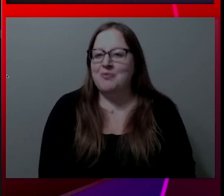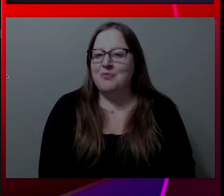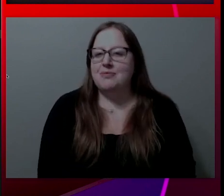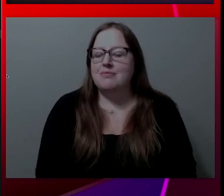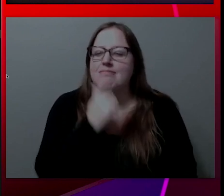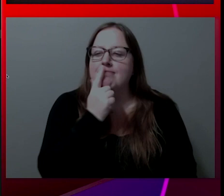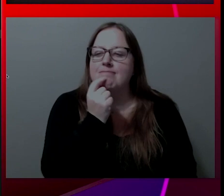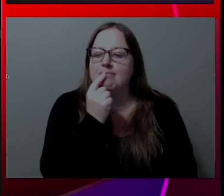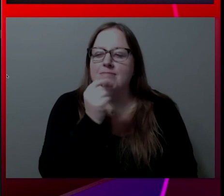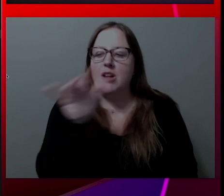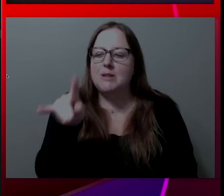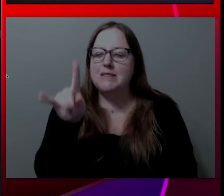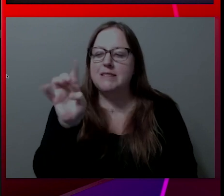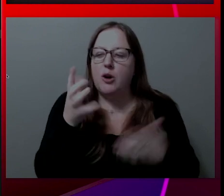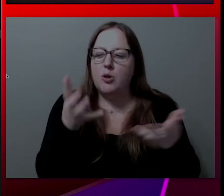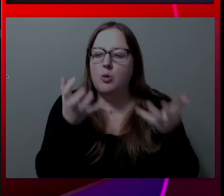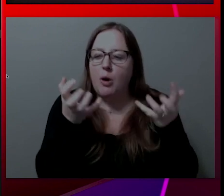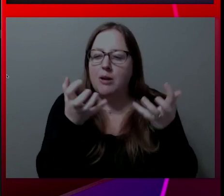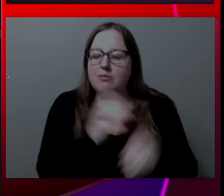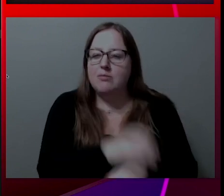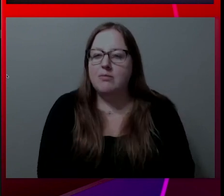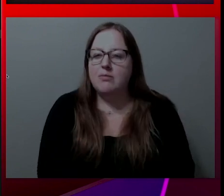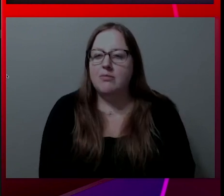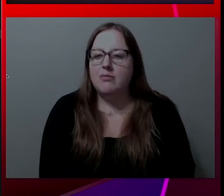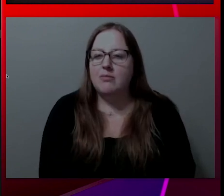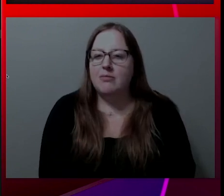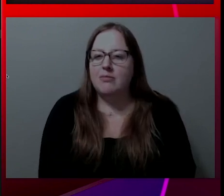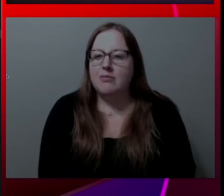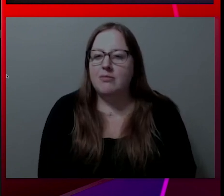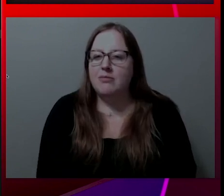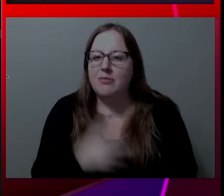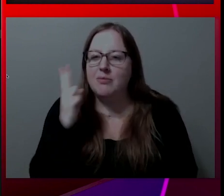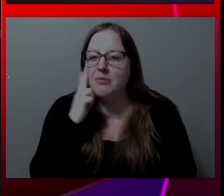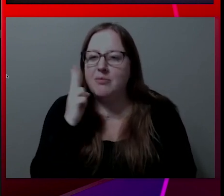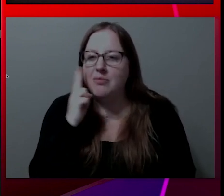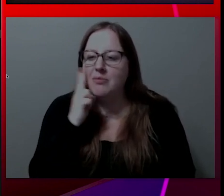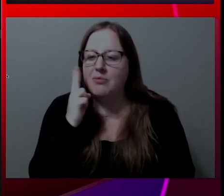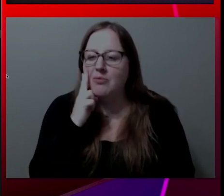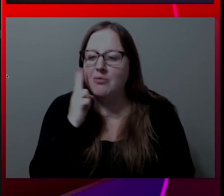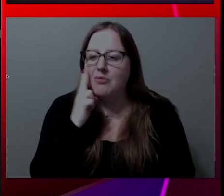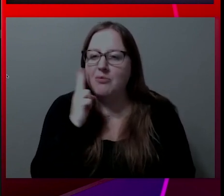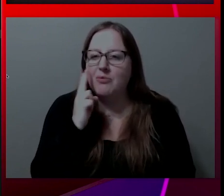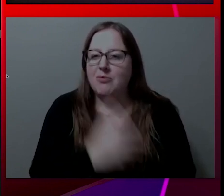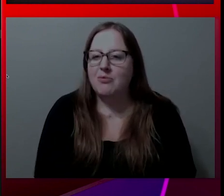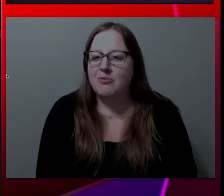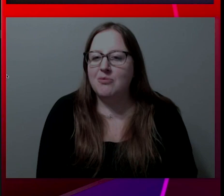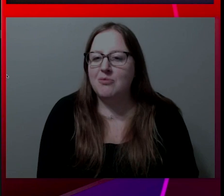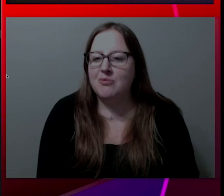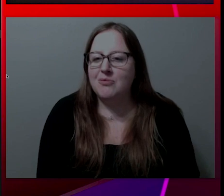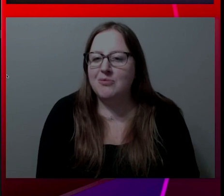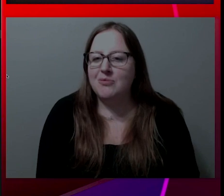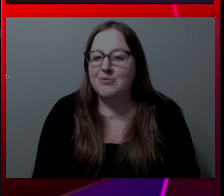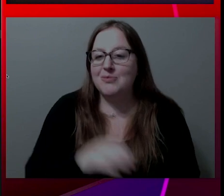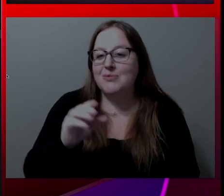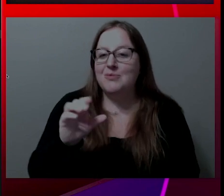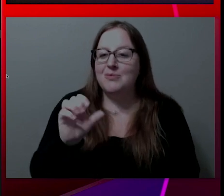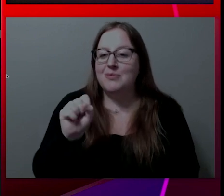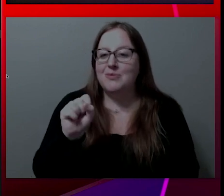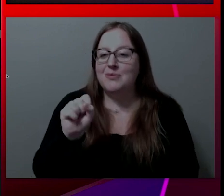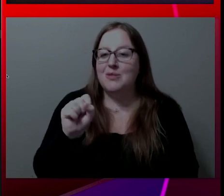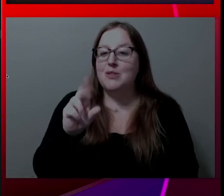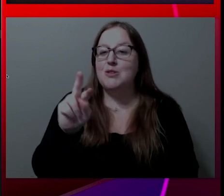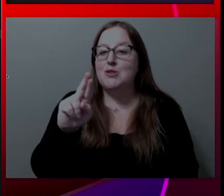What style would you like? We got a ton of styles here. Let's do spectral. Spectral, that looks spooky. Spectral. Where we got spectral? Oh,